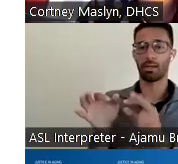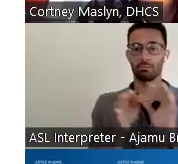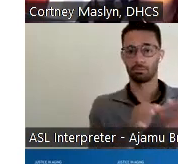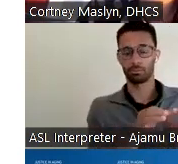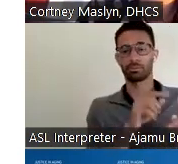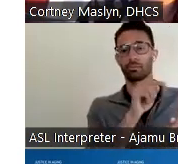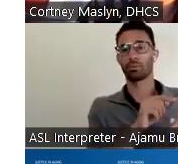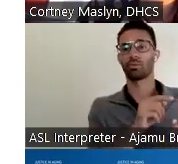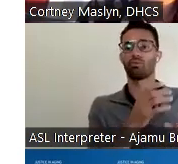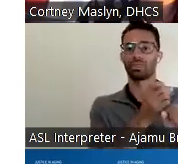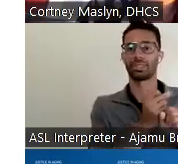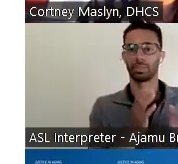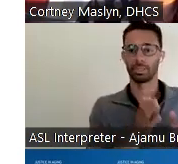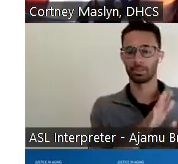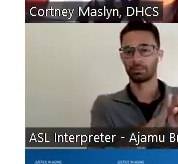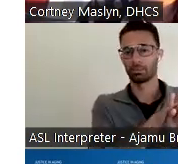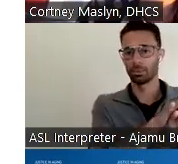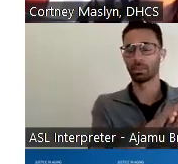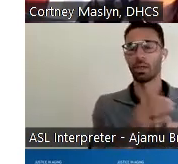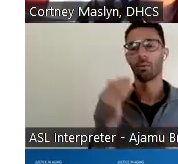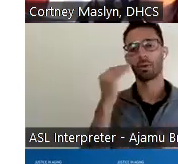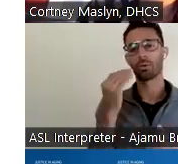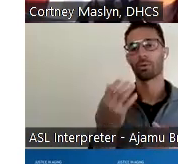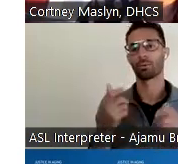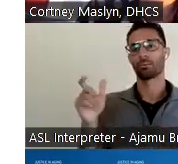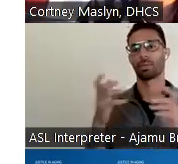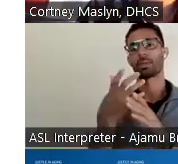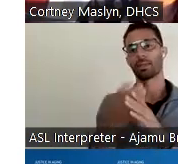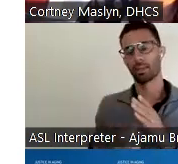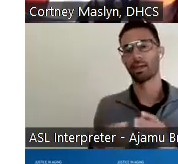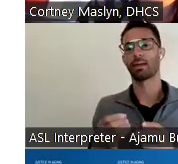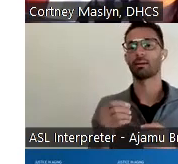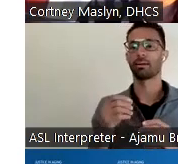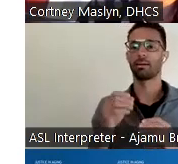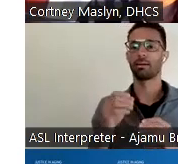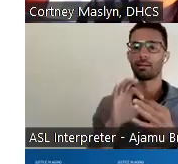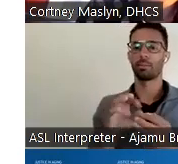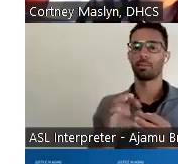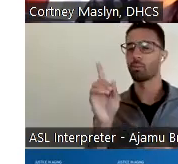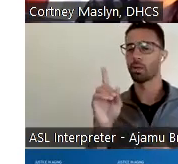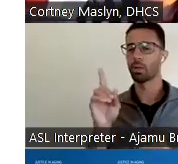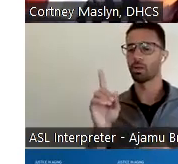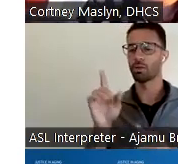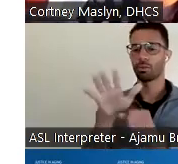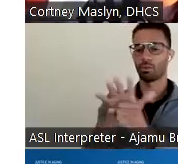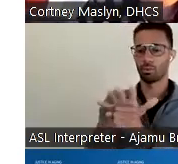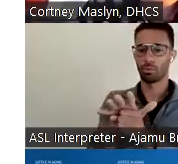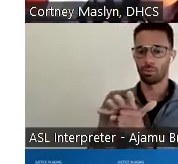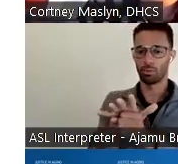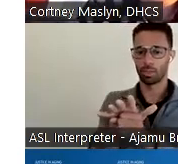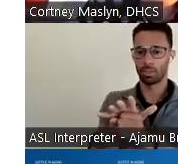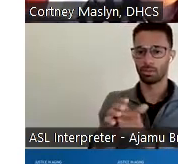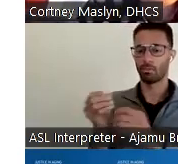shortages in providers, and we want to know where those providers are located and where recipients are located, so that we could, excuse the noise here